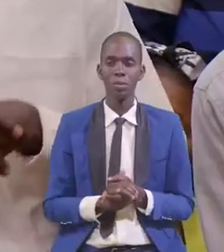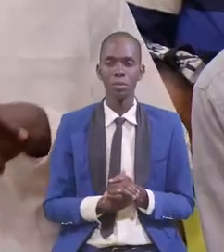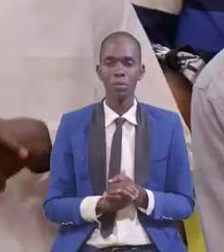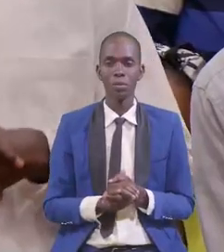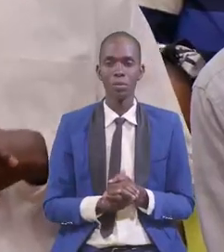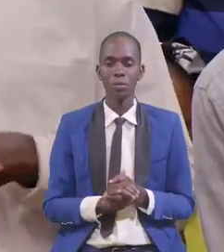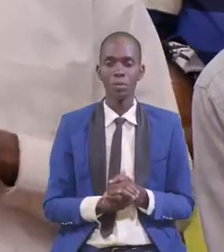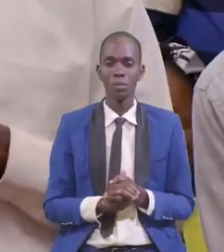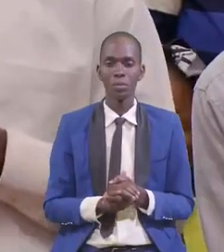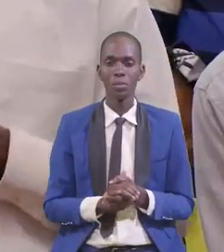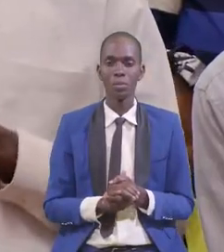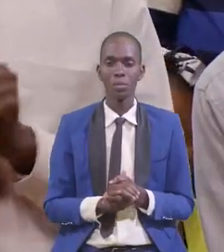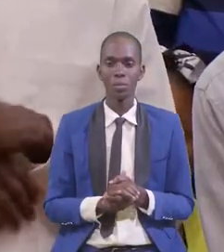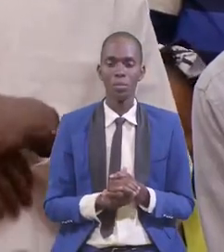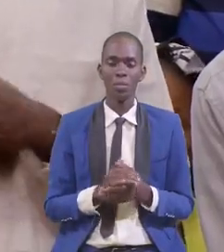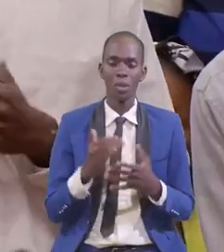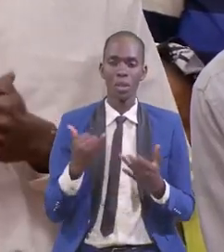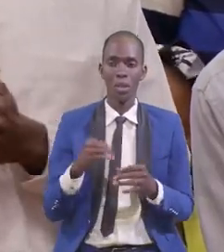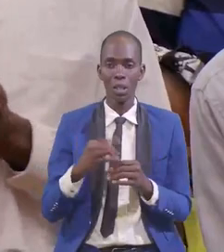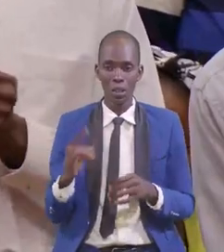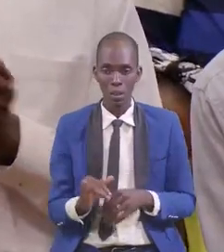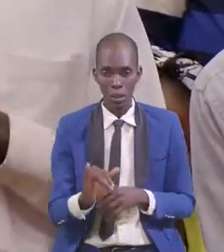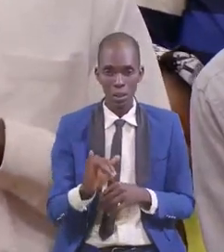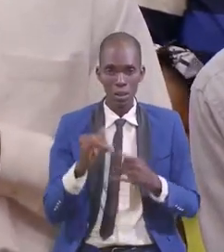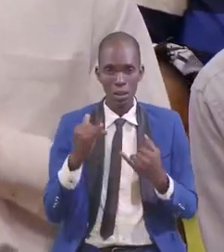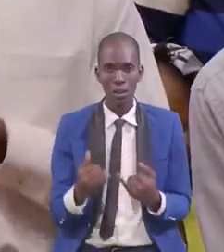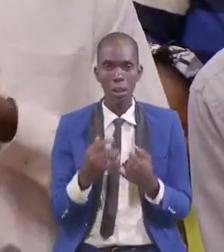Crying at I know.